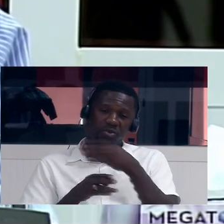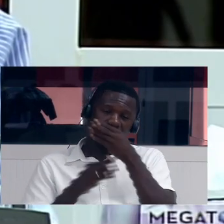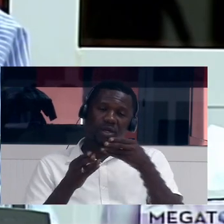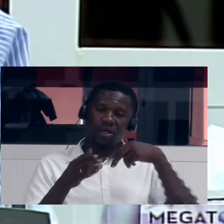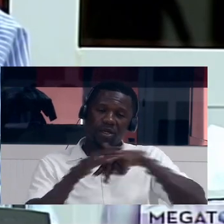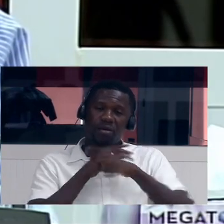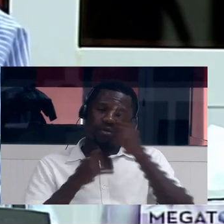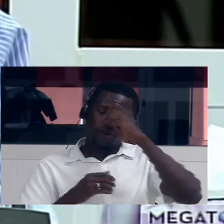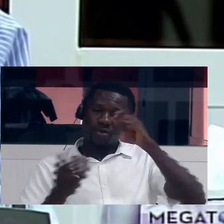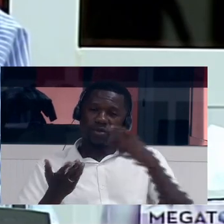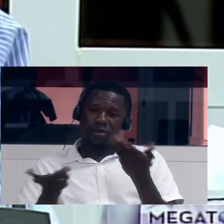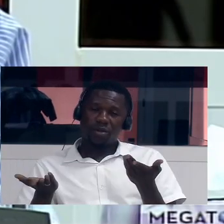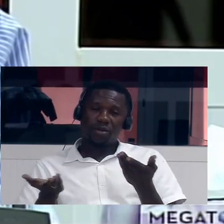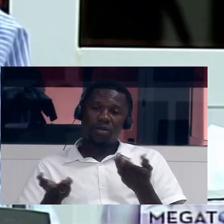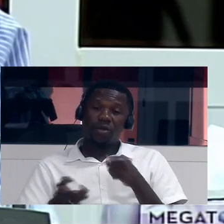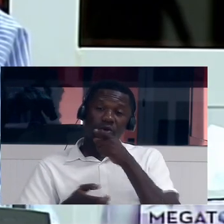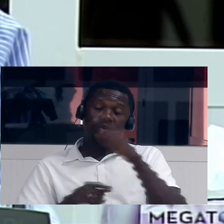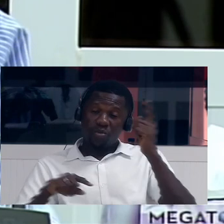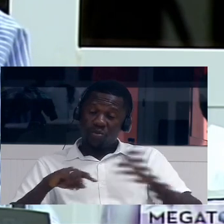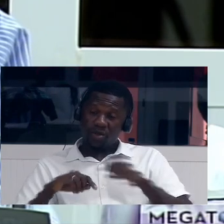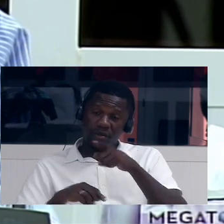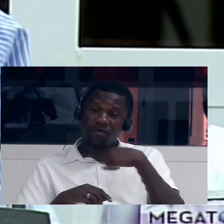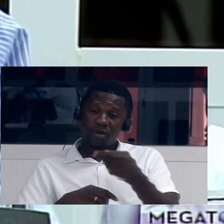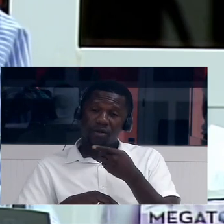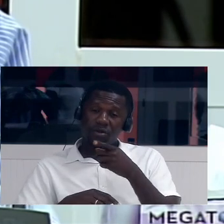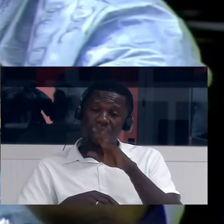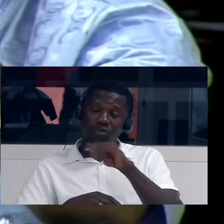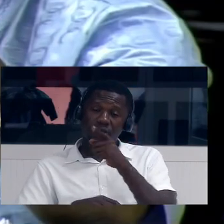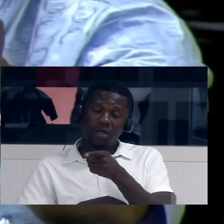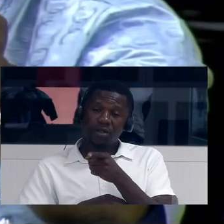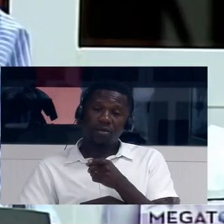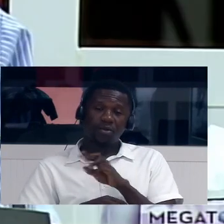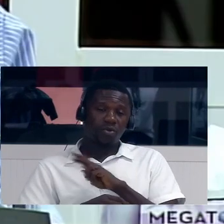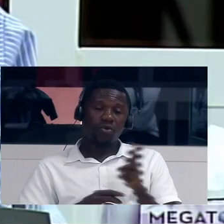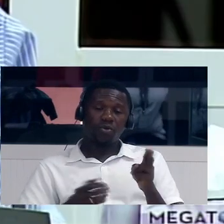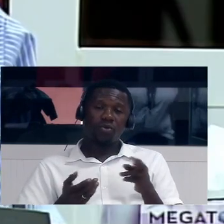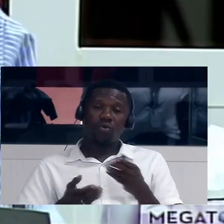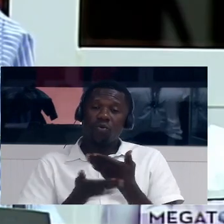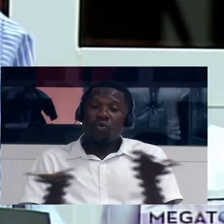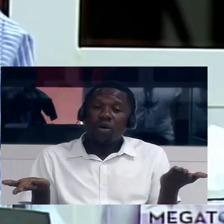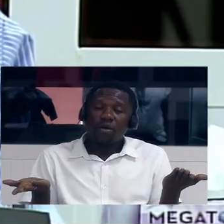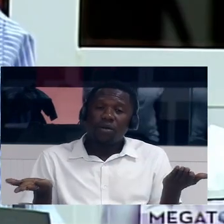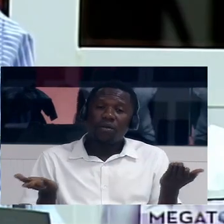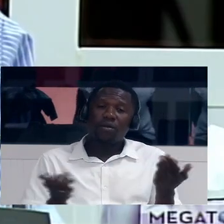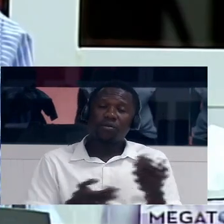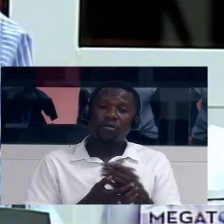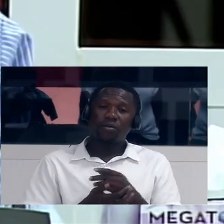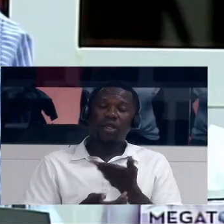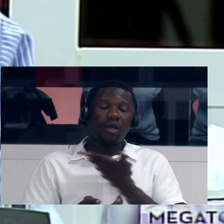circumstances. Did you punish them for insubordination? No. Why didn't you? I had no legs to stand